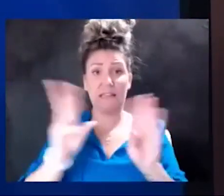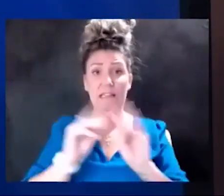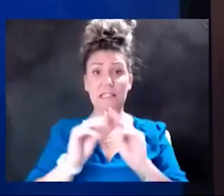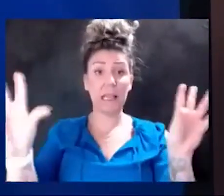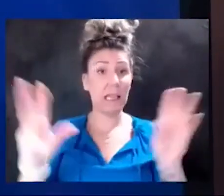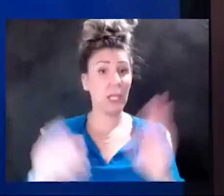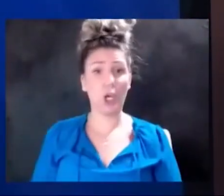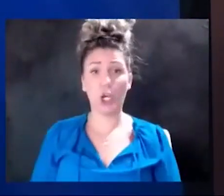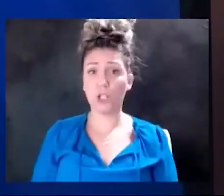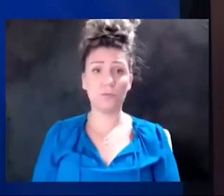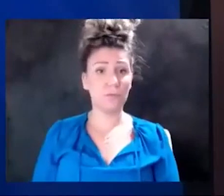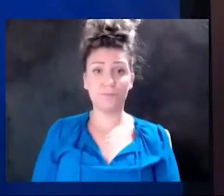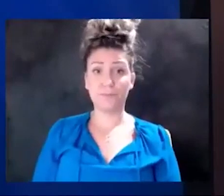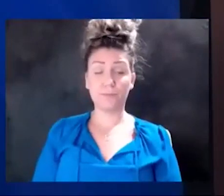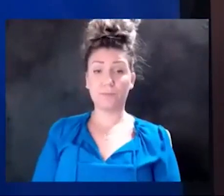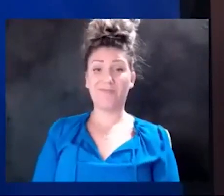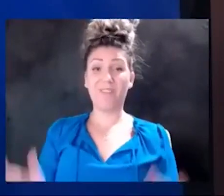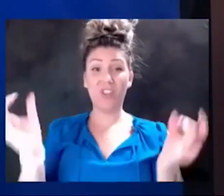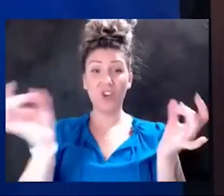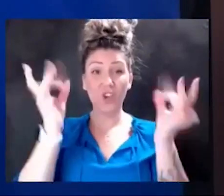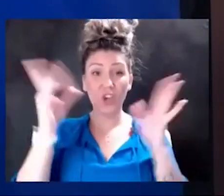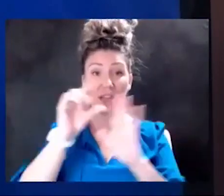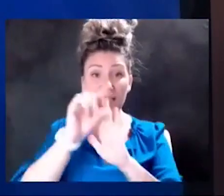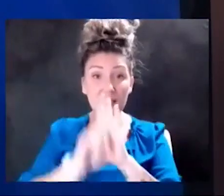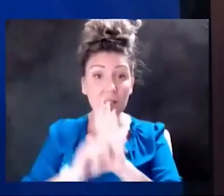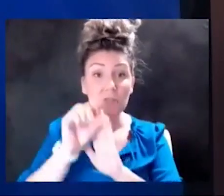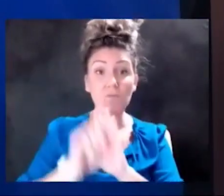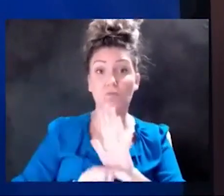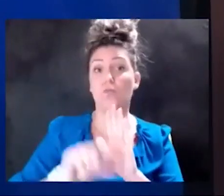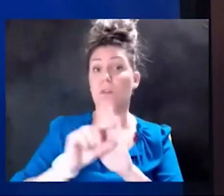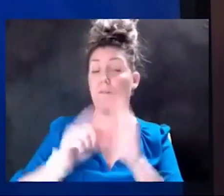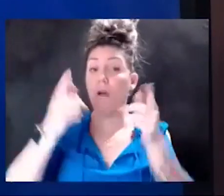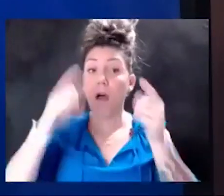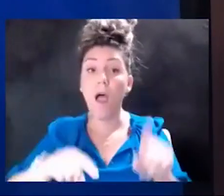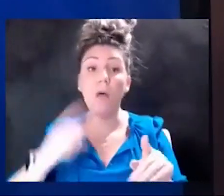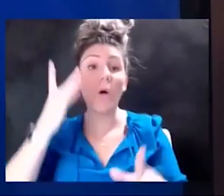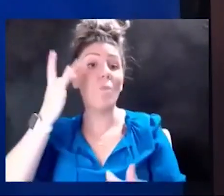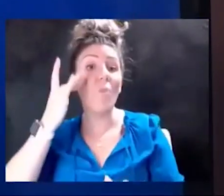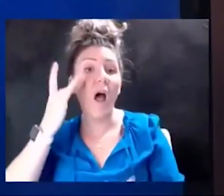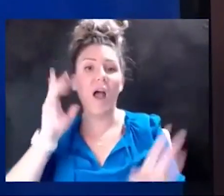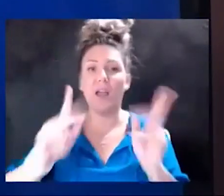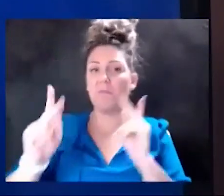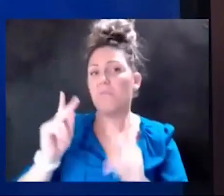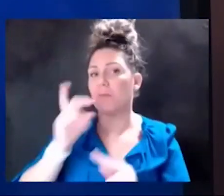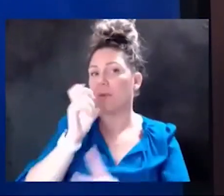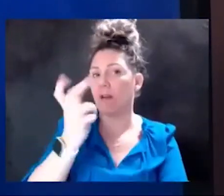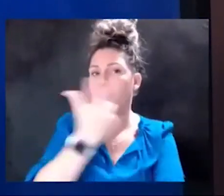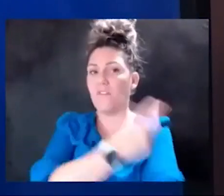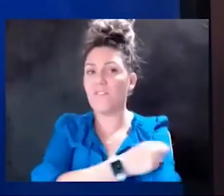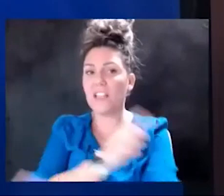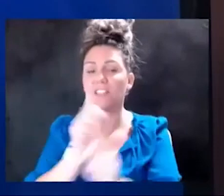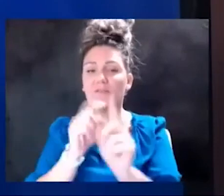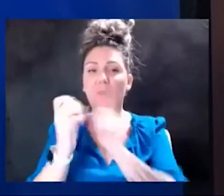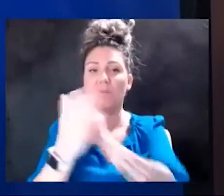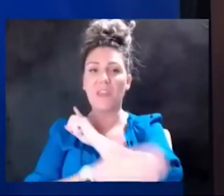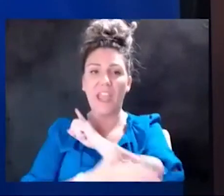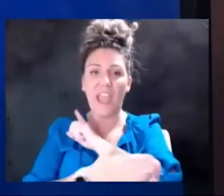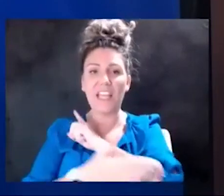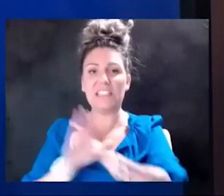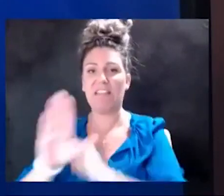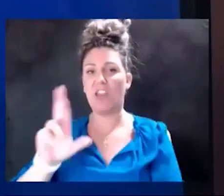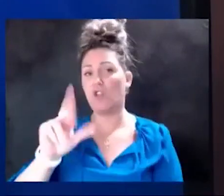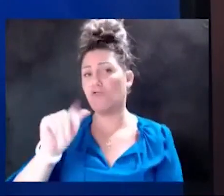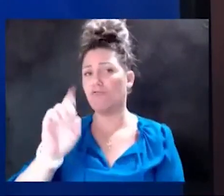the crisis in Springfield is driven by the number of unvaccinated people down there, especially coming from the counties where the vaccination rates are really low, like in